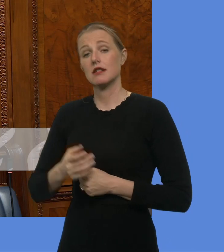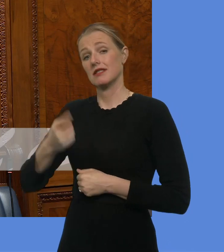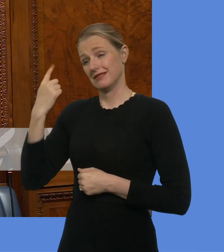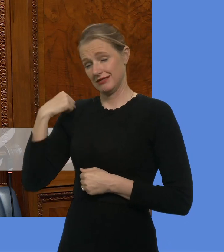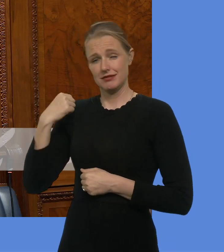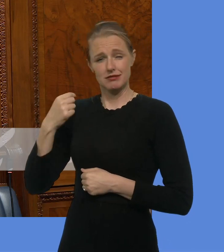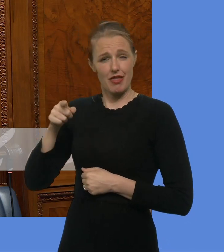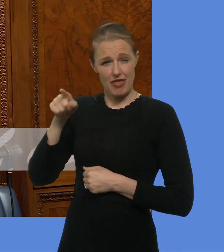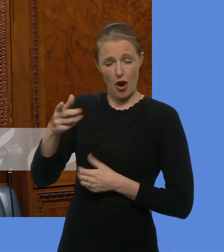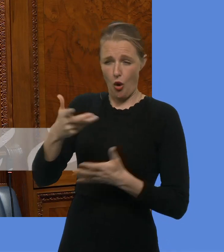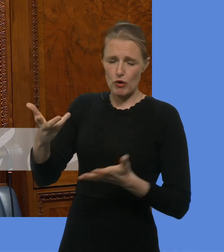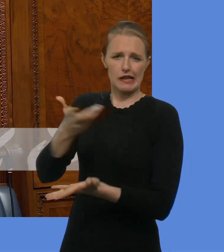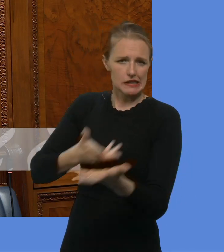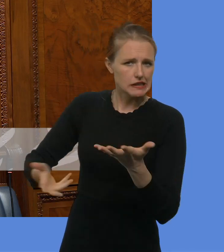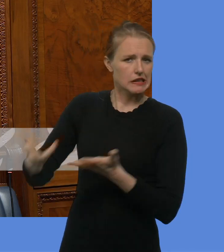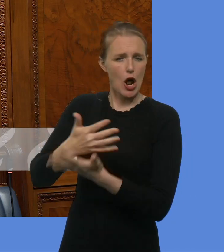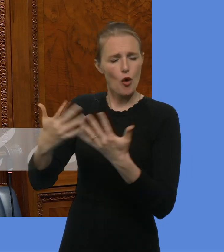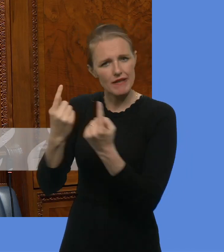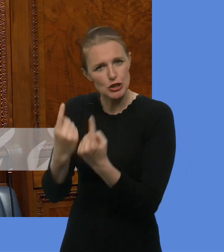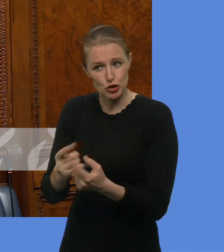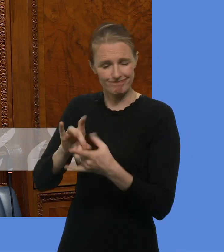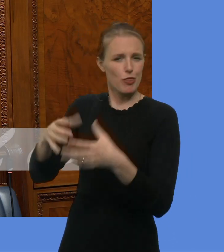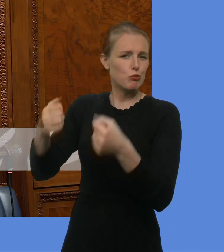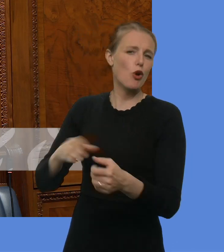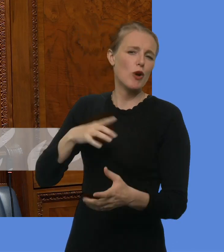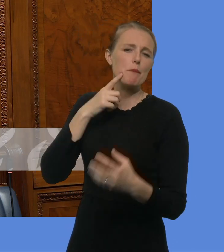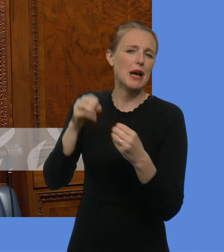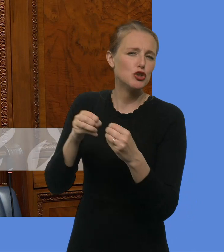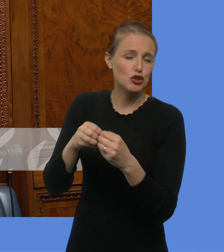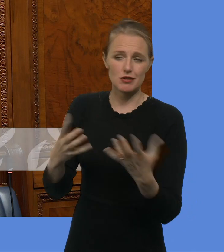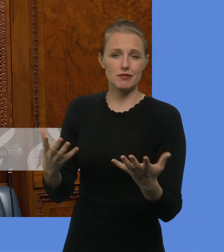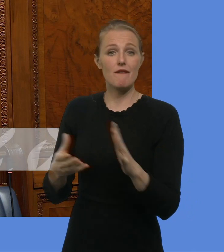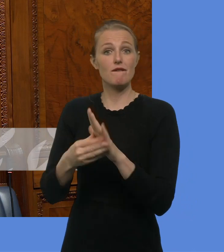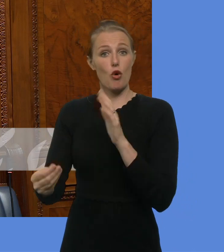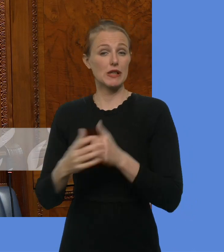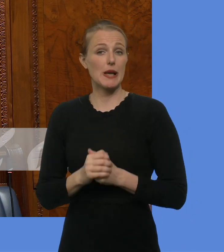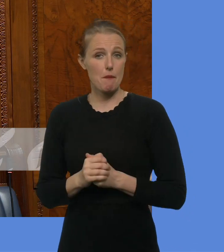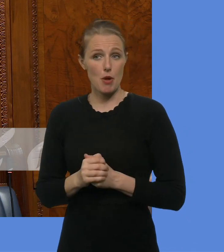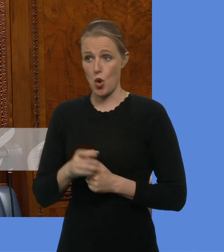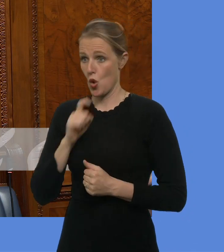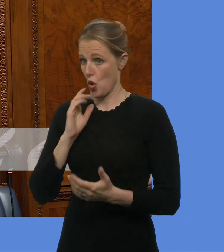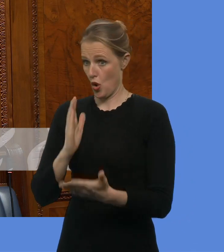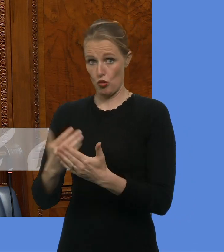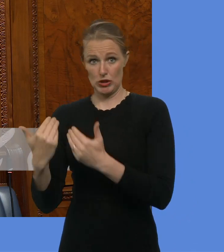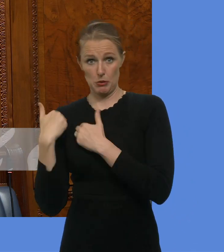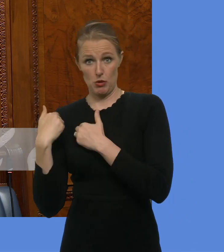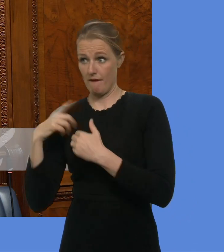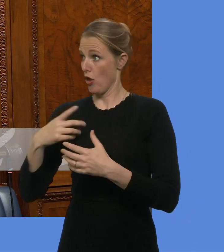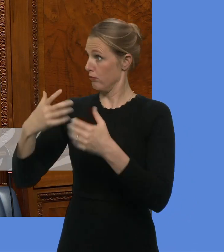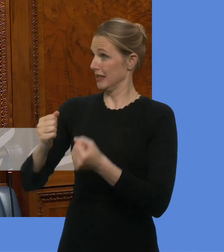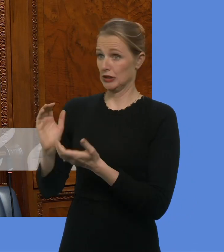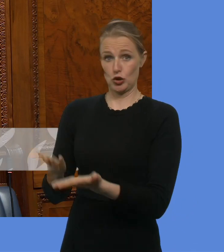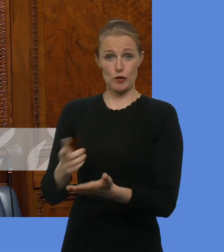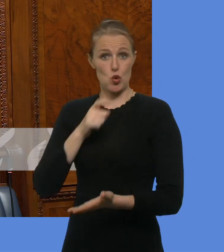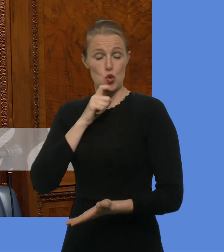significant issues that I've already raised in questions to you today about who is actually responsible and accountable for the prison service. Could the